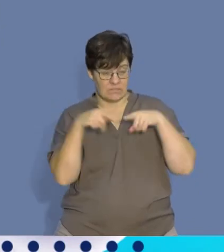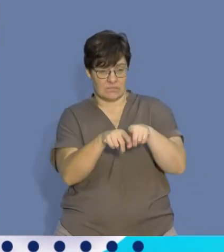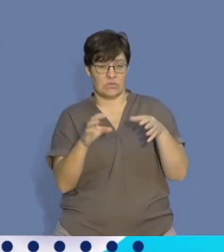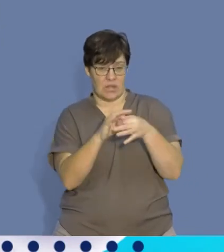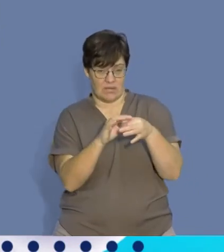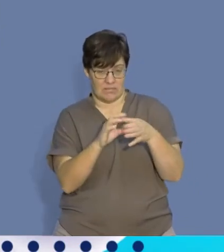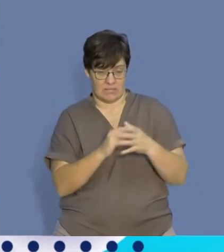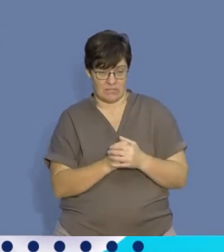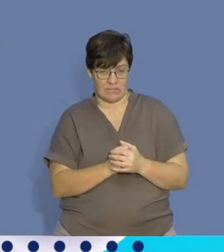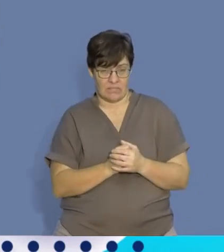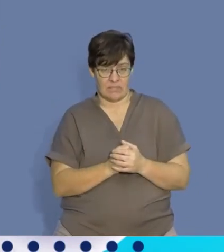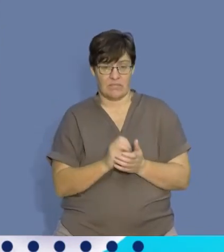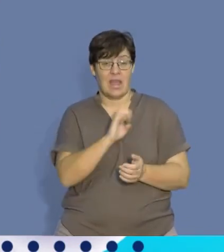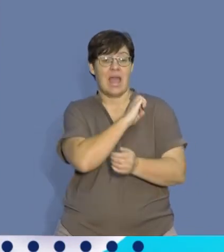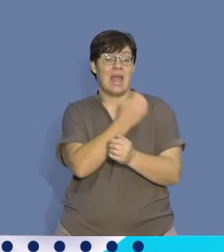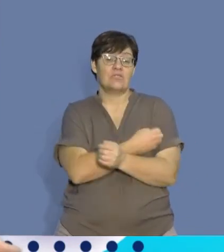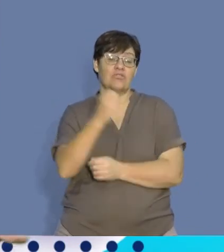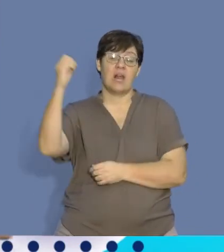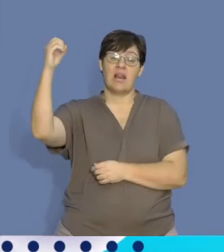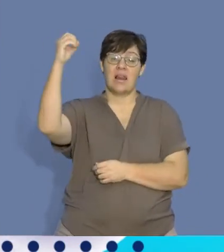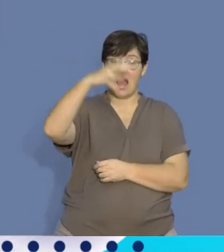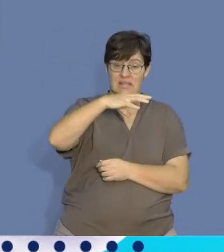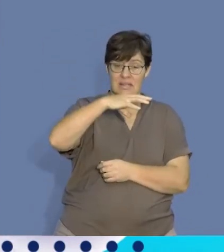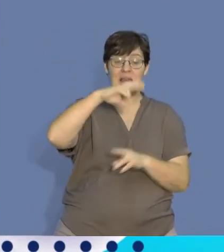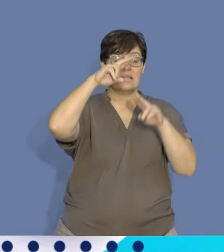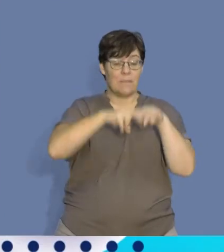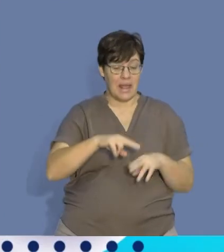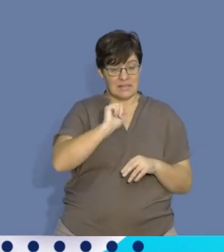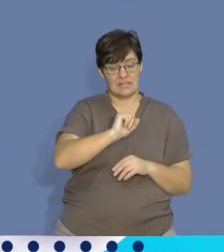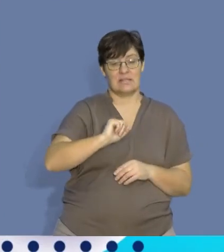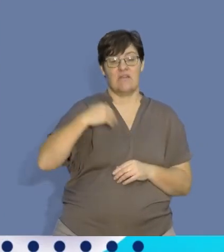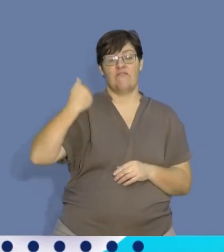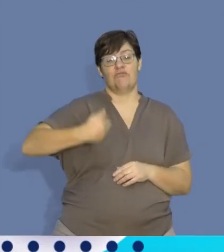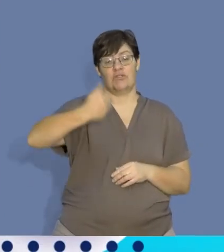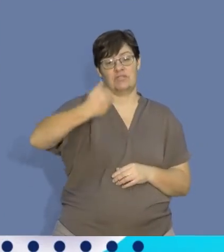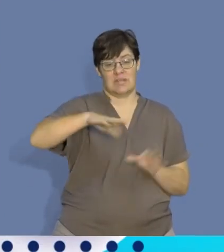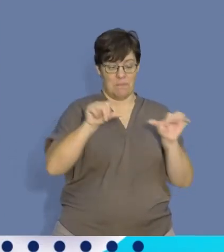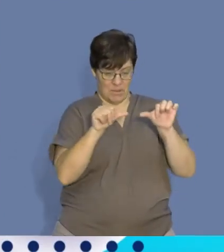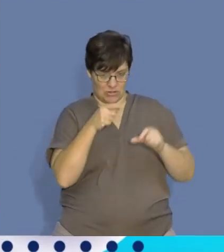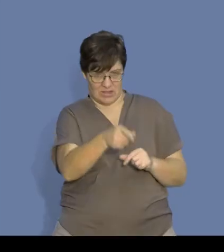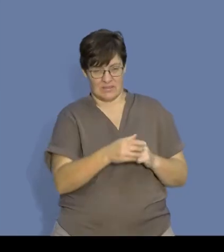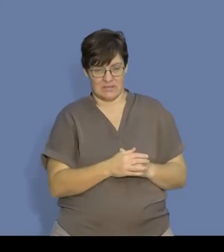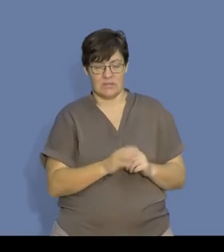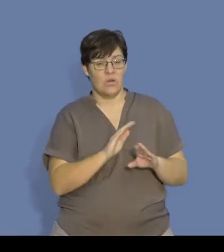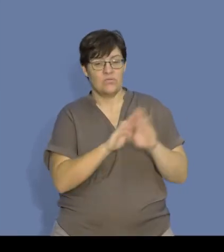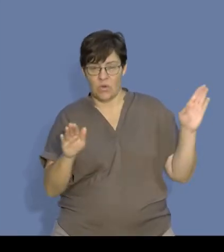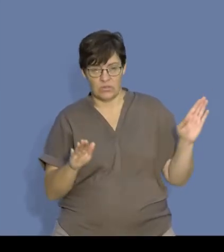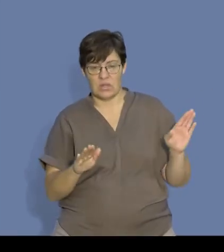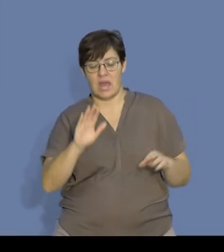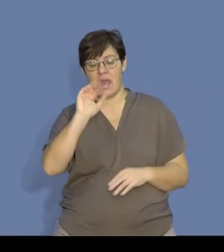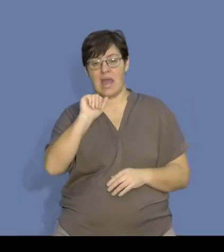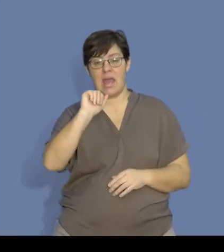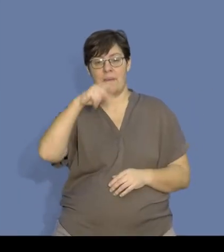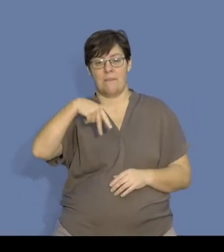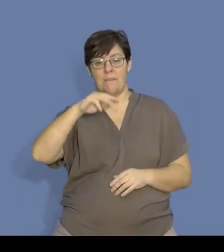light is measured by the frequency of the light, not the amplitude.